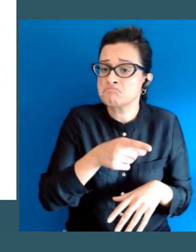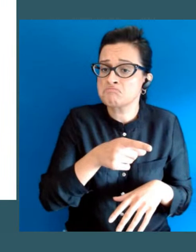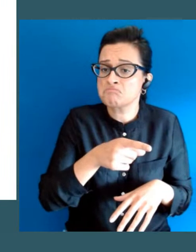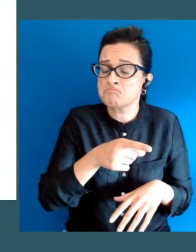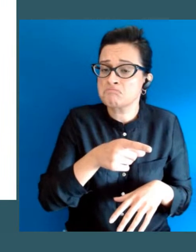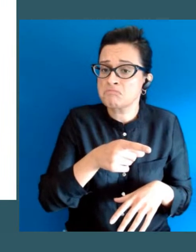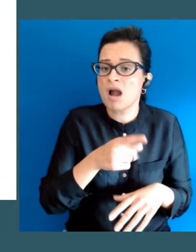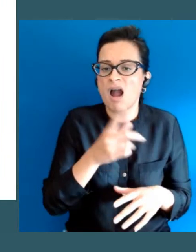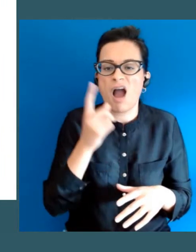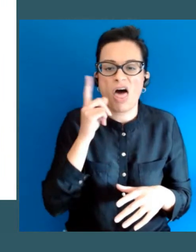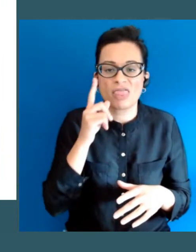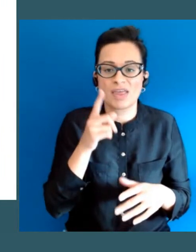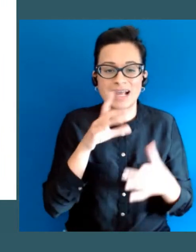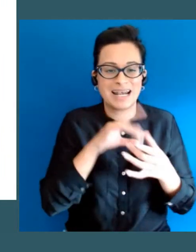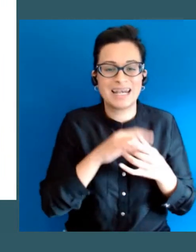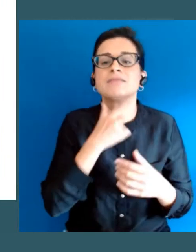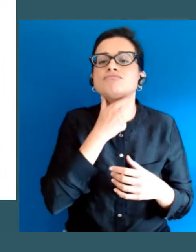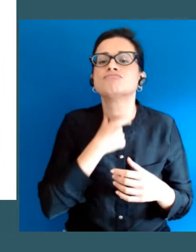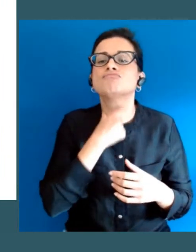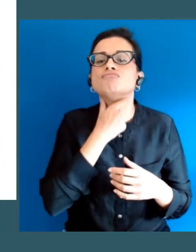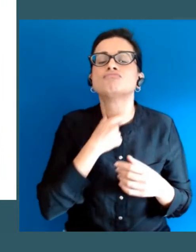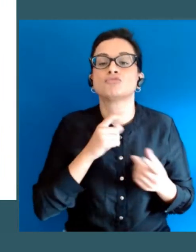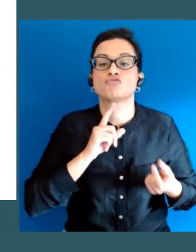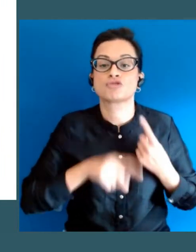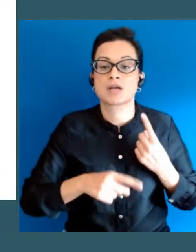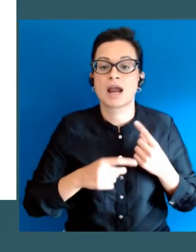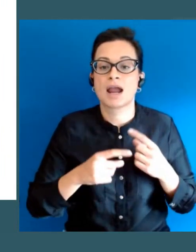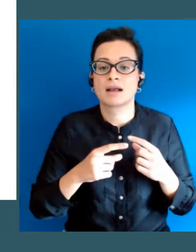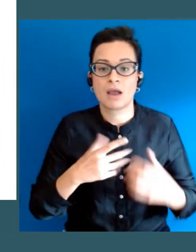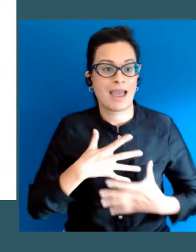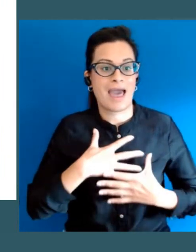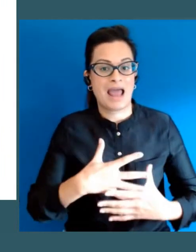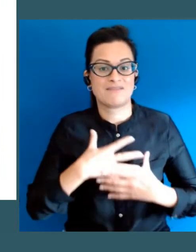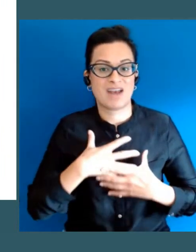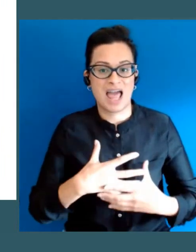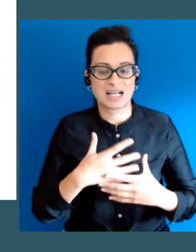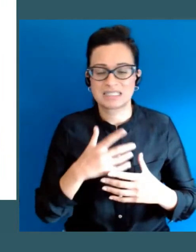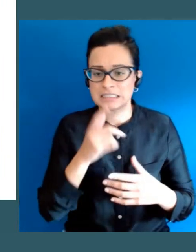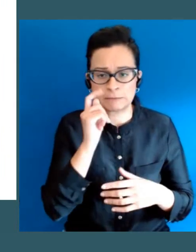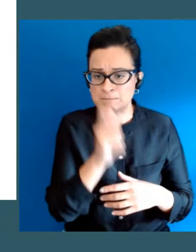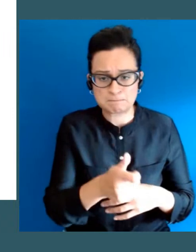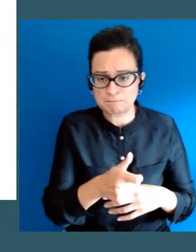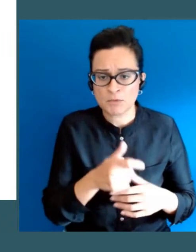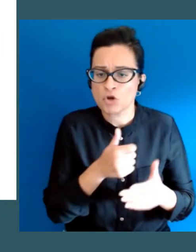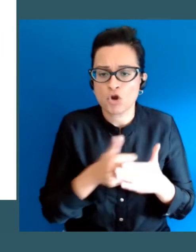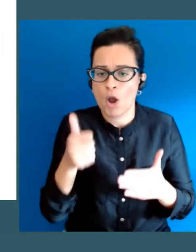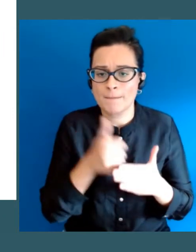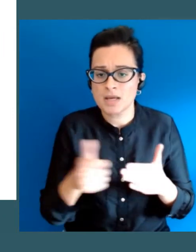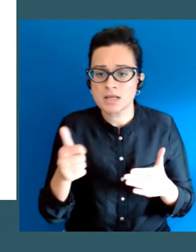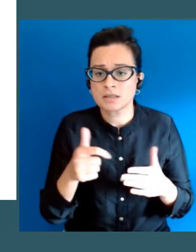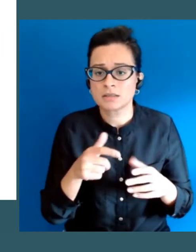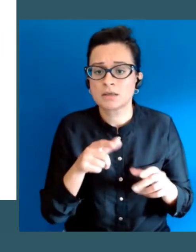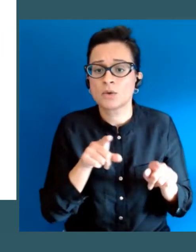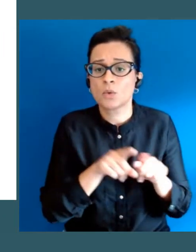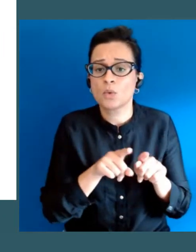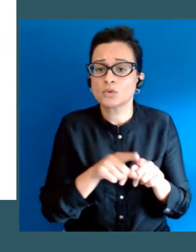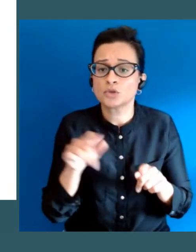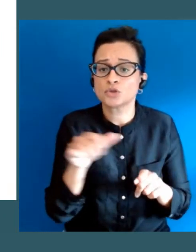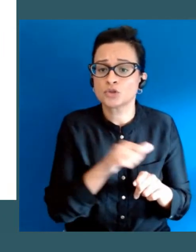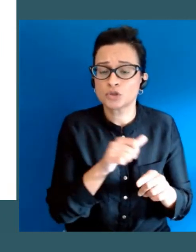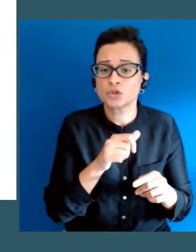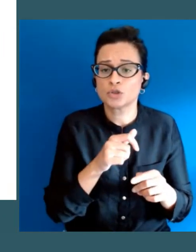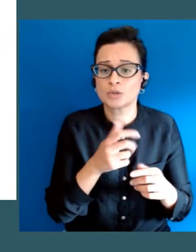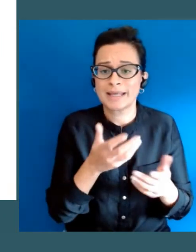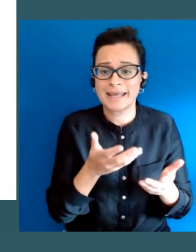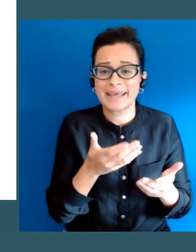the oropharynx. Anaphylaxis is uncommon, and the sensitization is to heat labile proteins, which are homologous